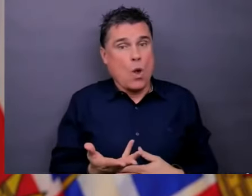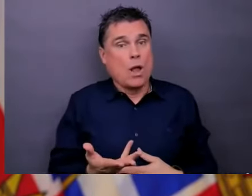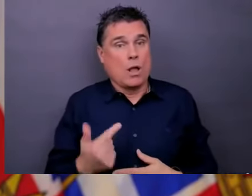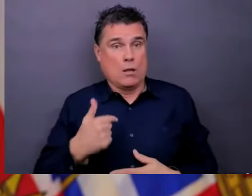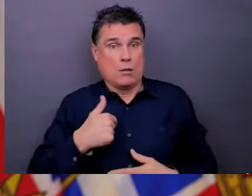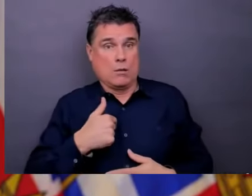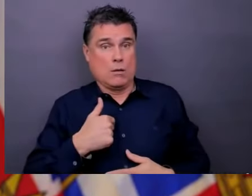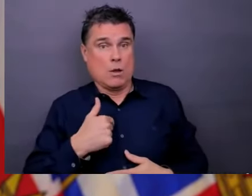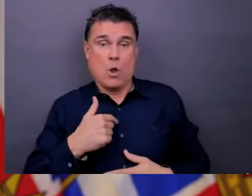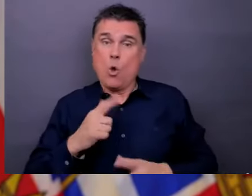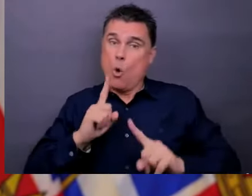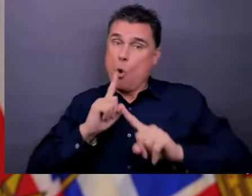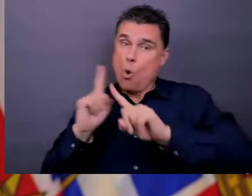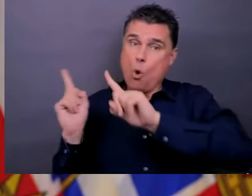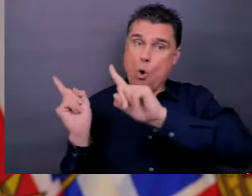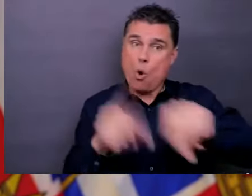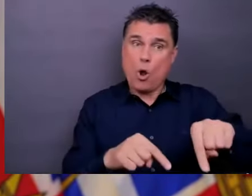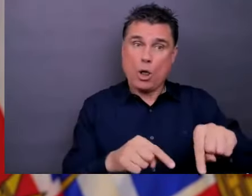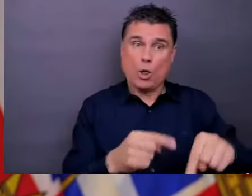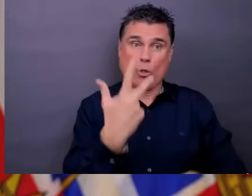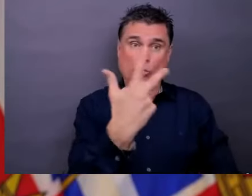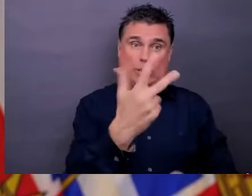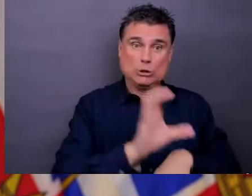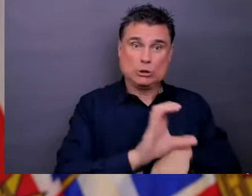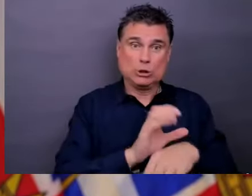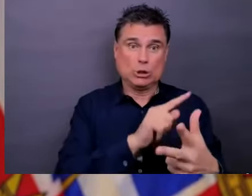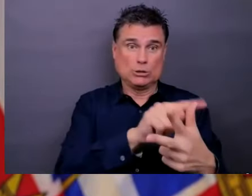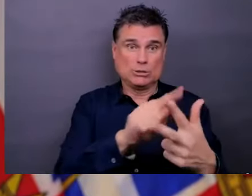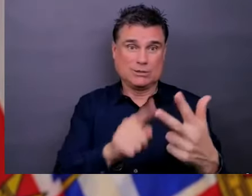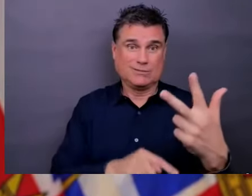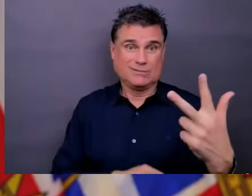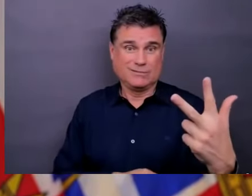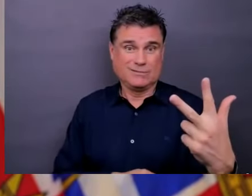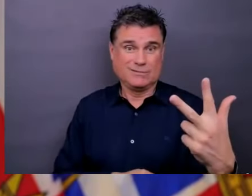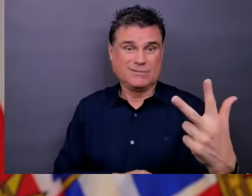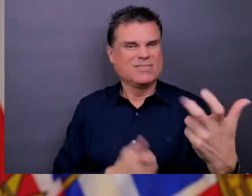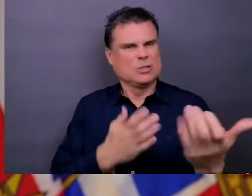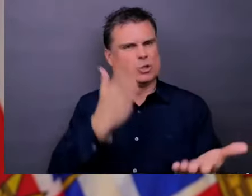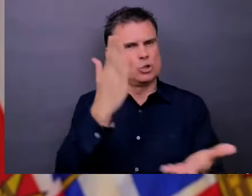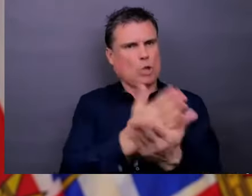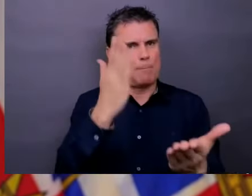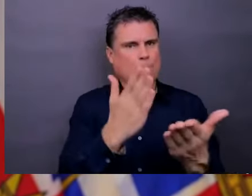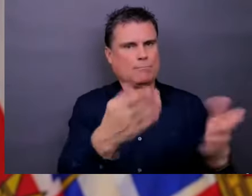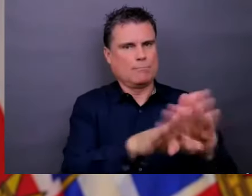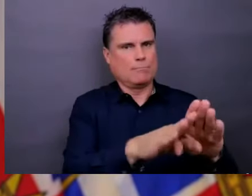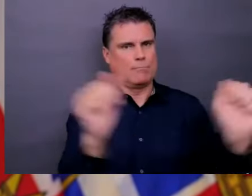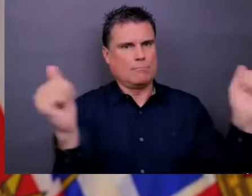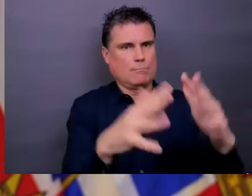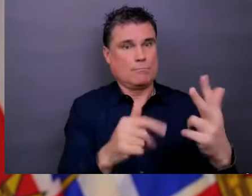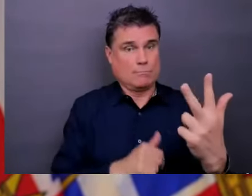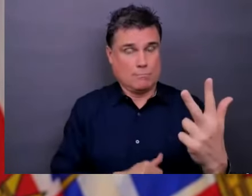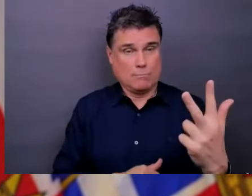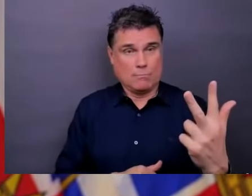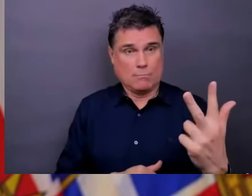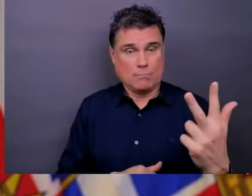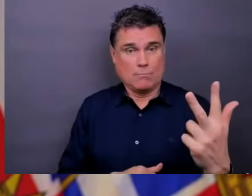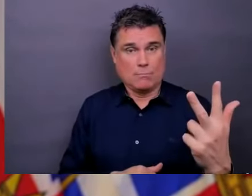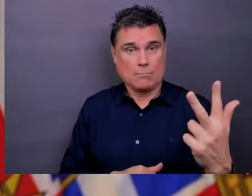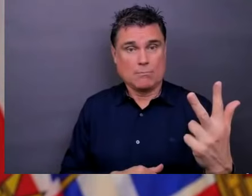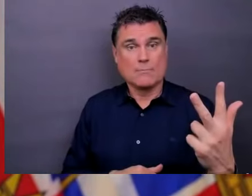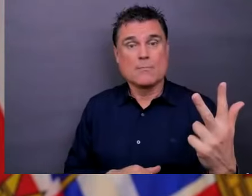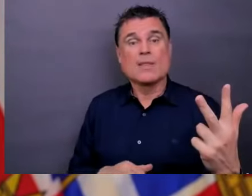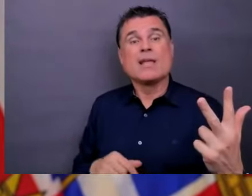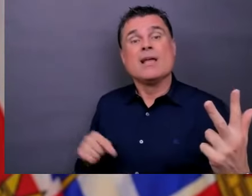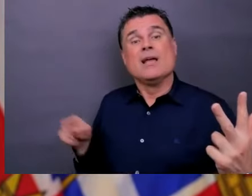a legal challenge, and until that legal challenge was heard, we wanted to make sure that people understood that the rules were